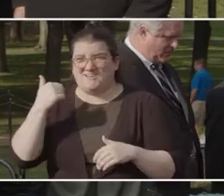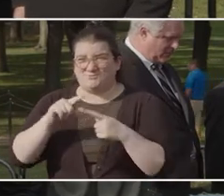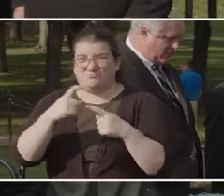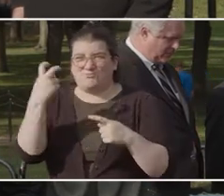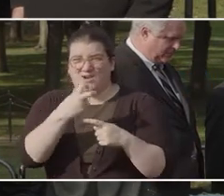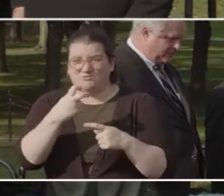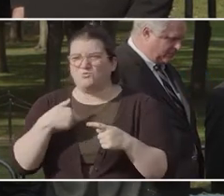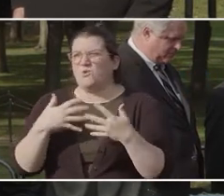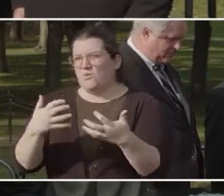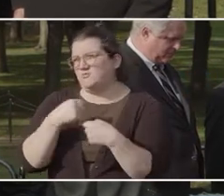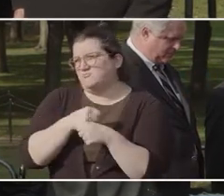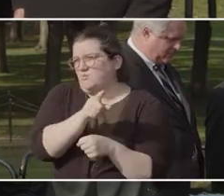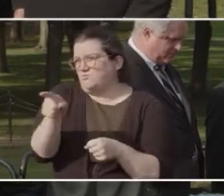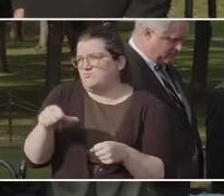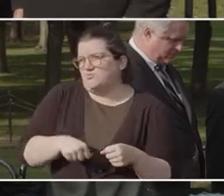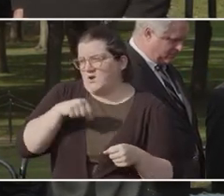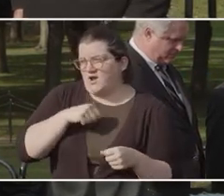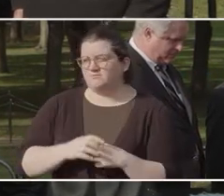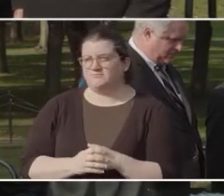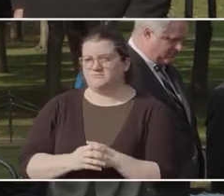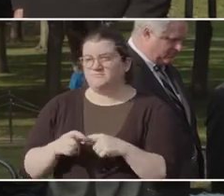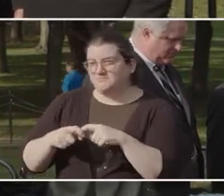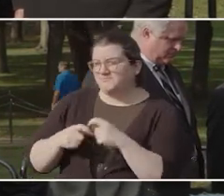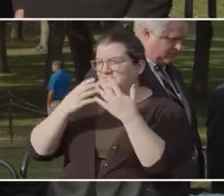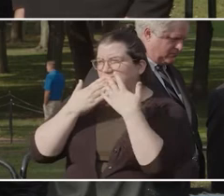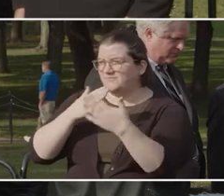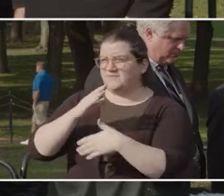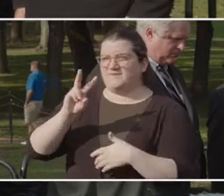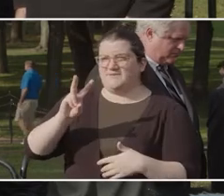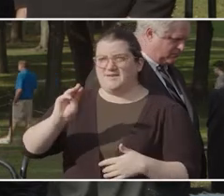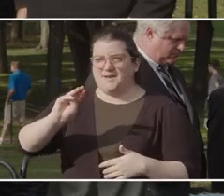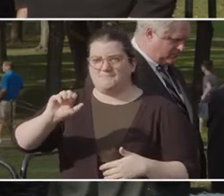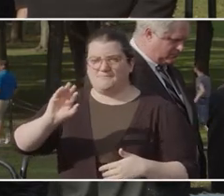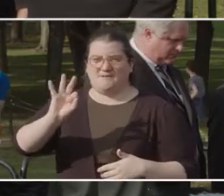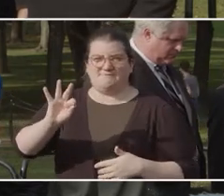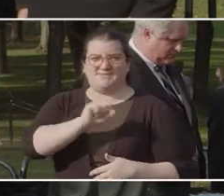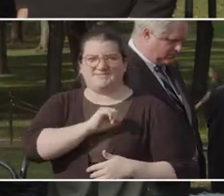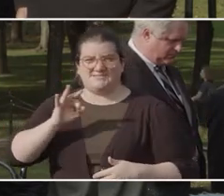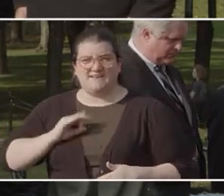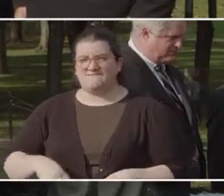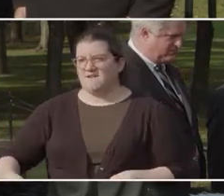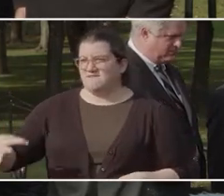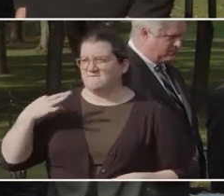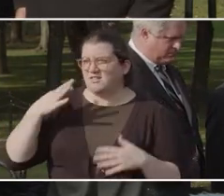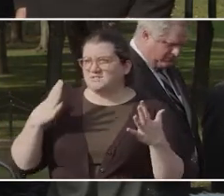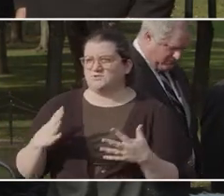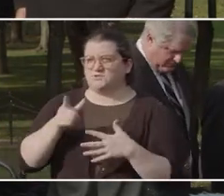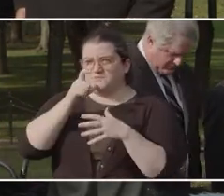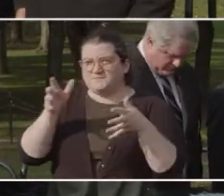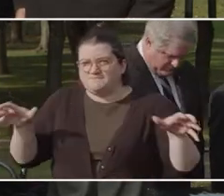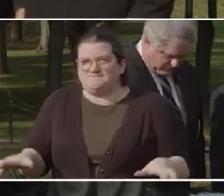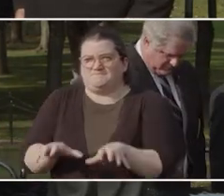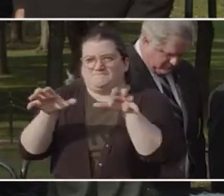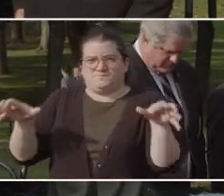would like to take a moment to thank the VVMF staff and all the volunteers that make this day possible. We couldn't do it without your